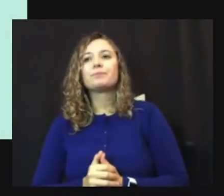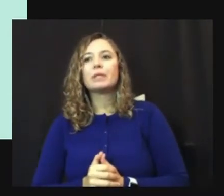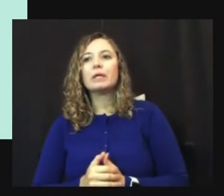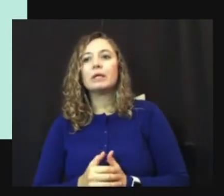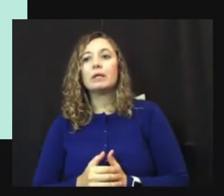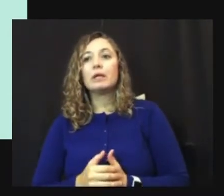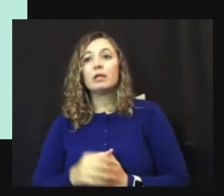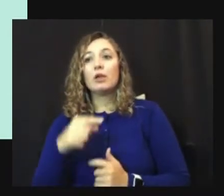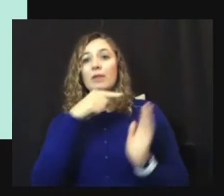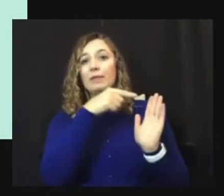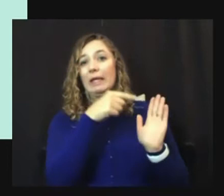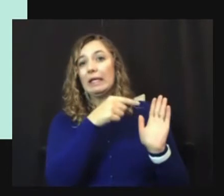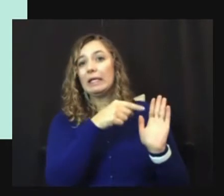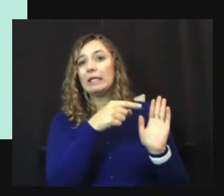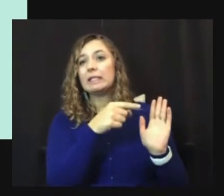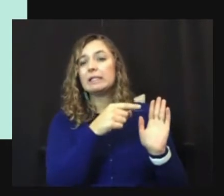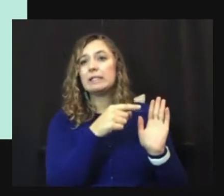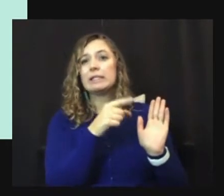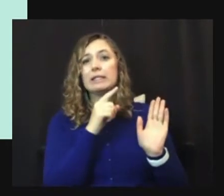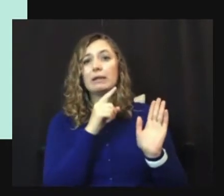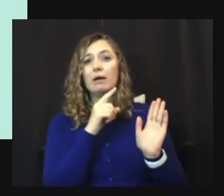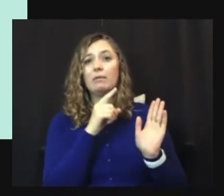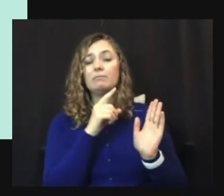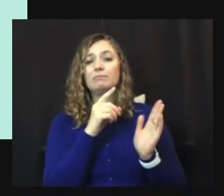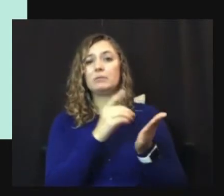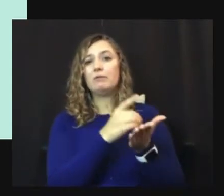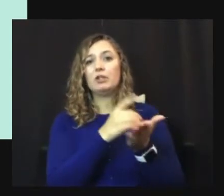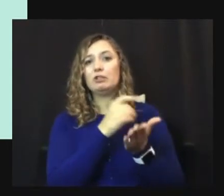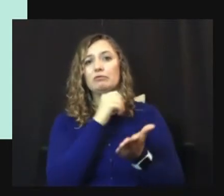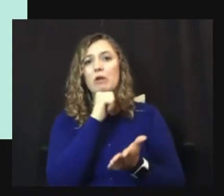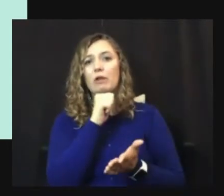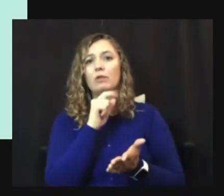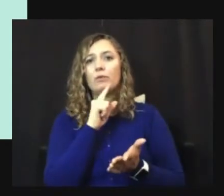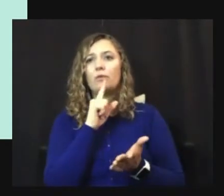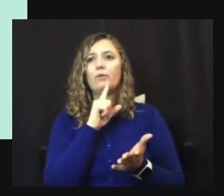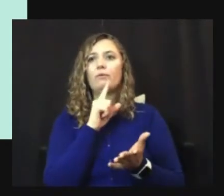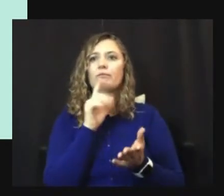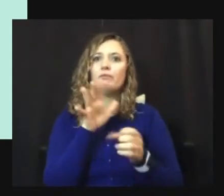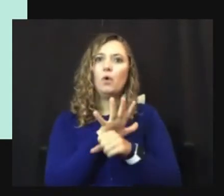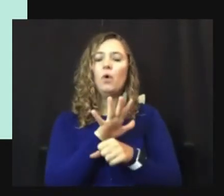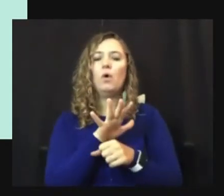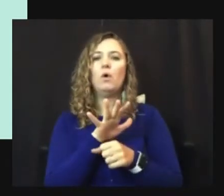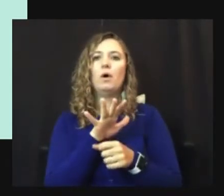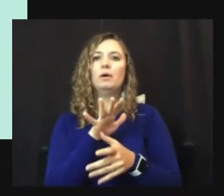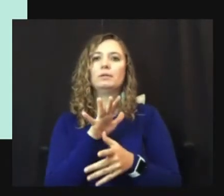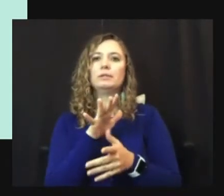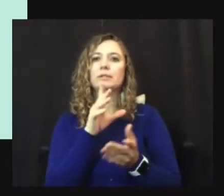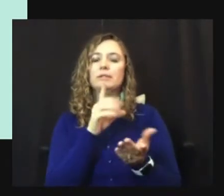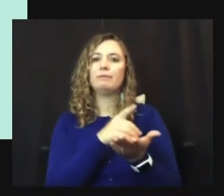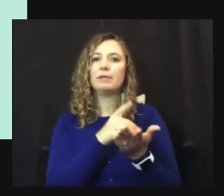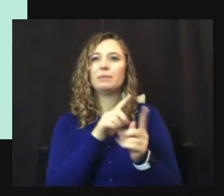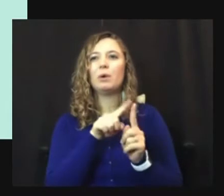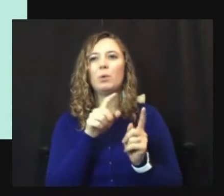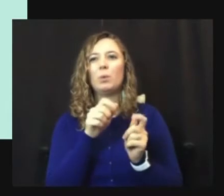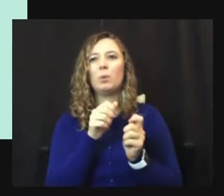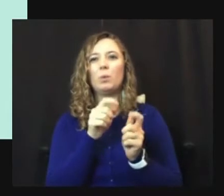the total definitions of independence, but when it's used with disabled people, these are,